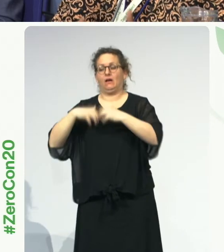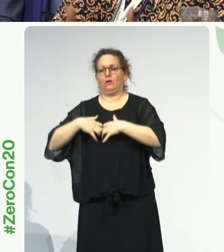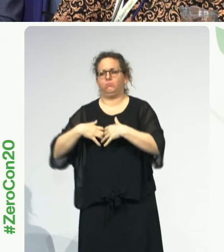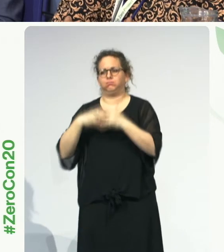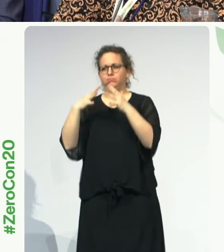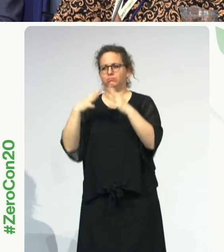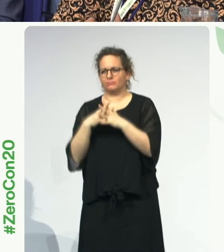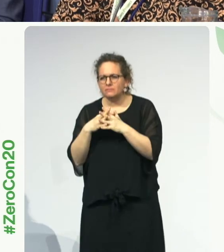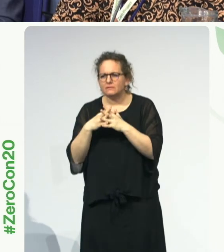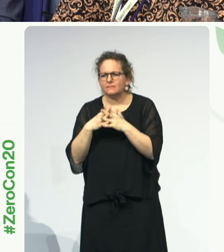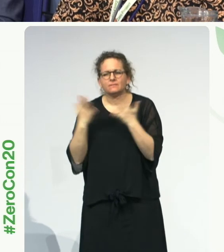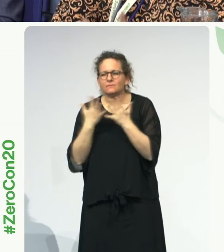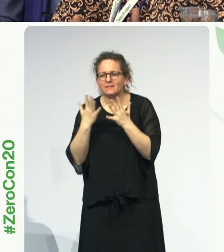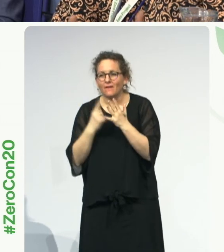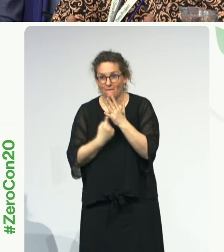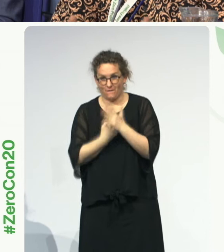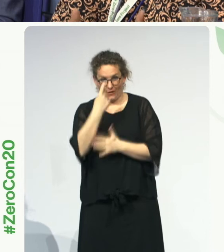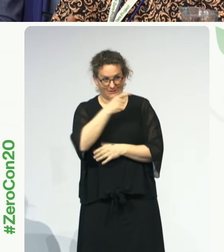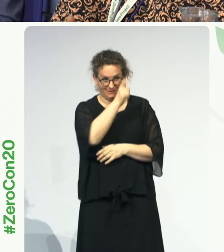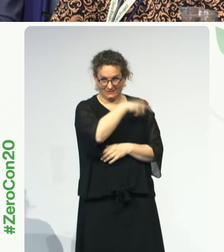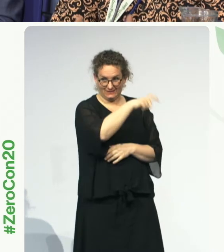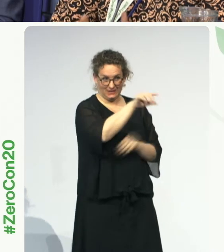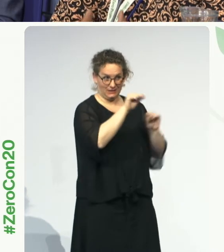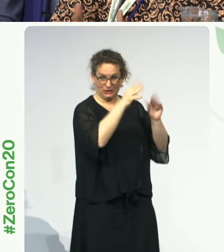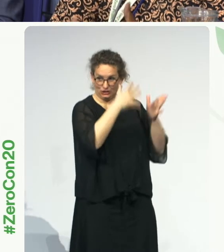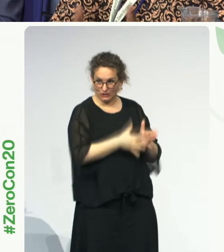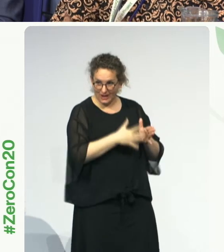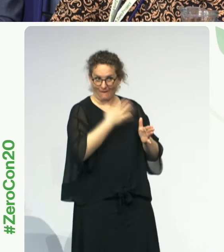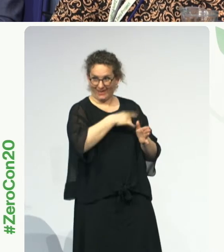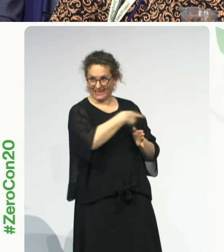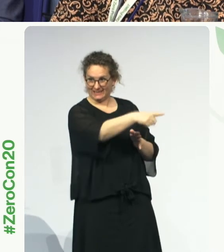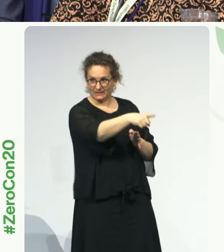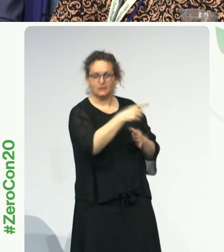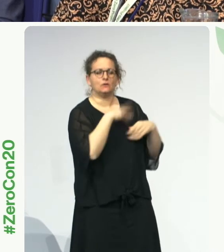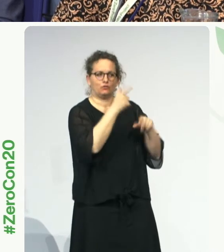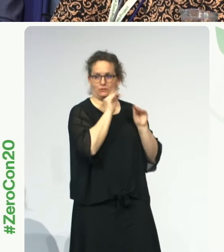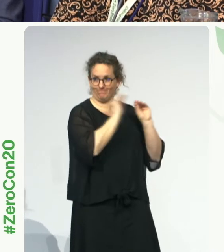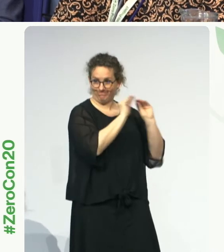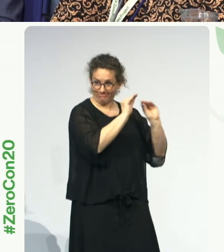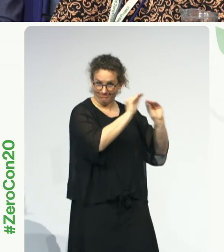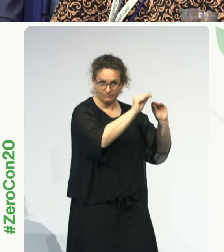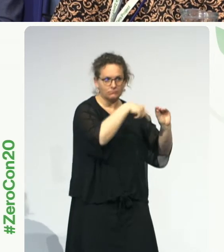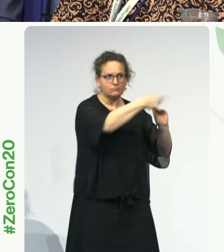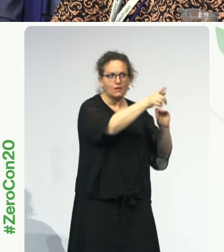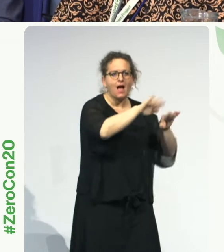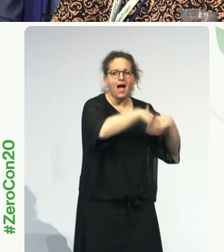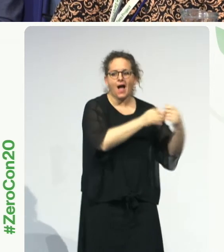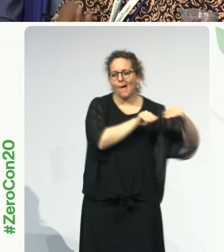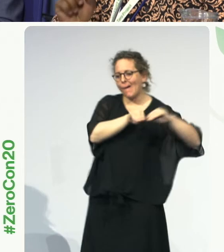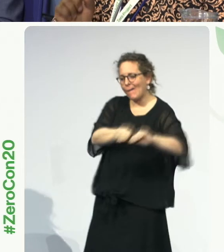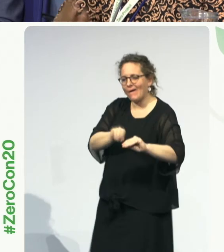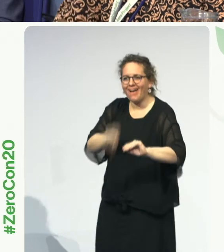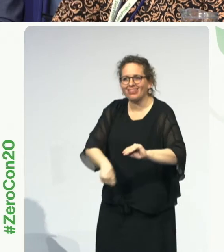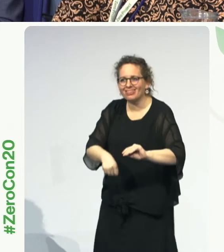that they can support all children to learn and reach their full potential. Now,